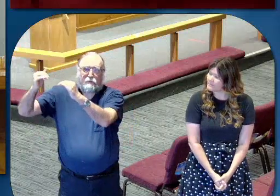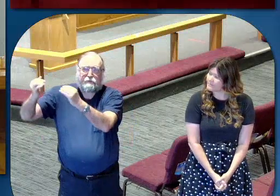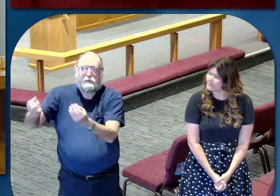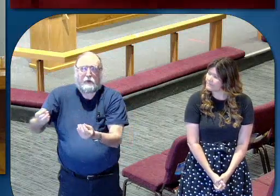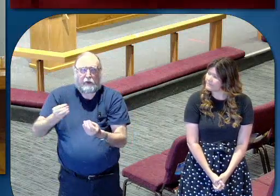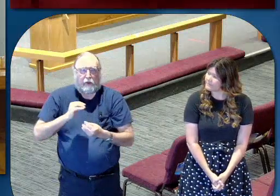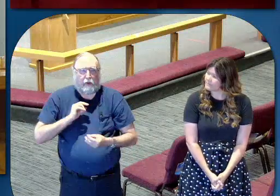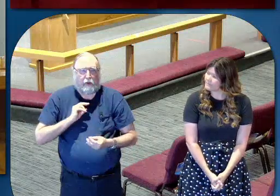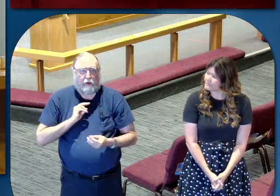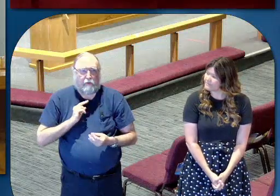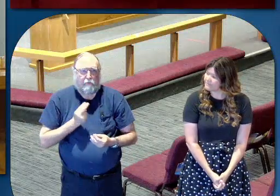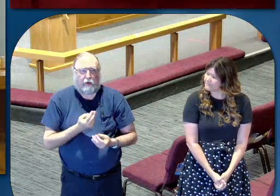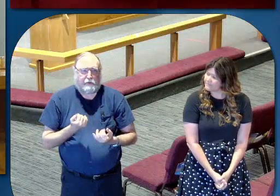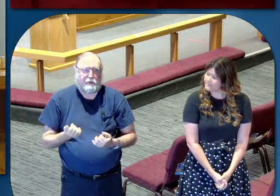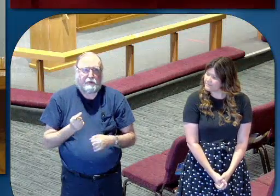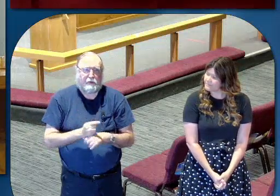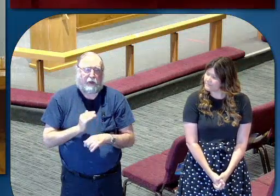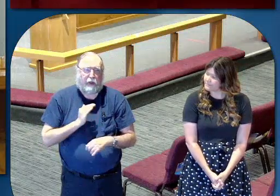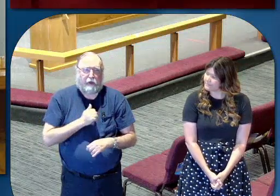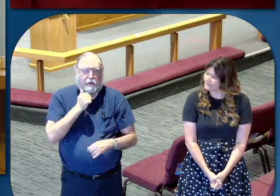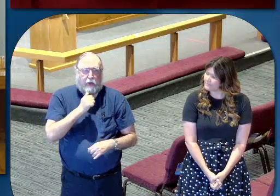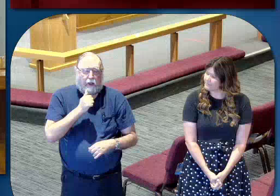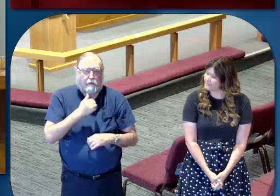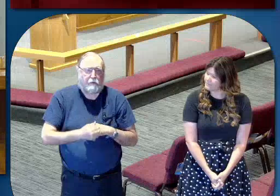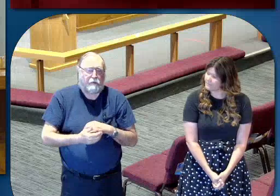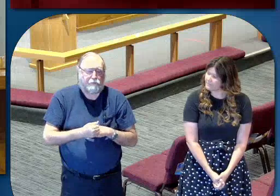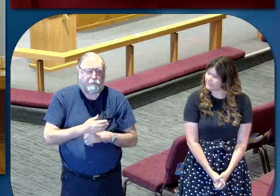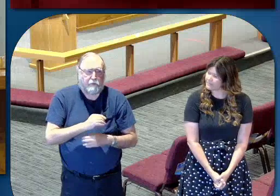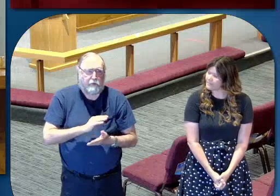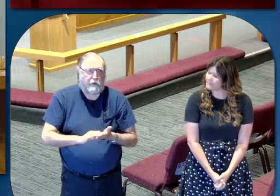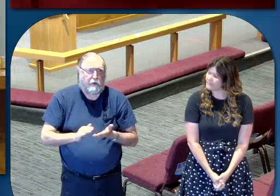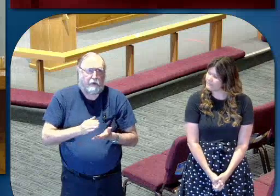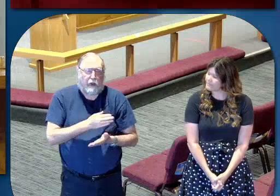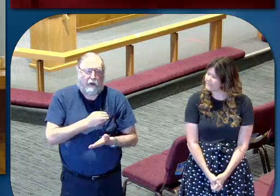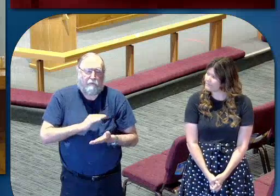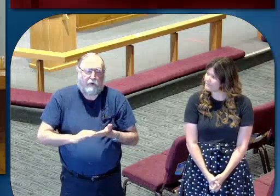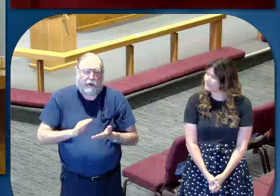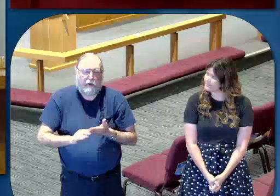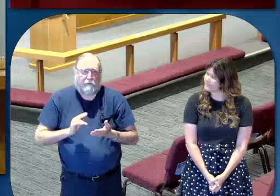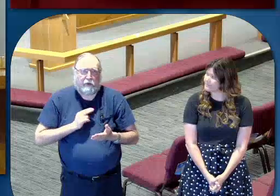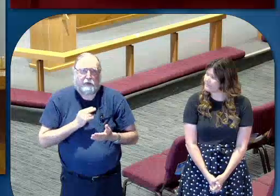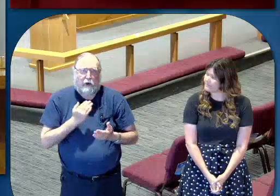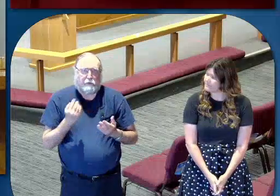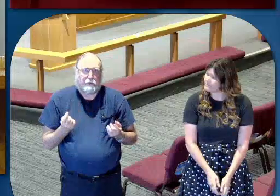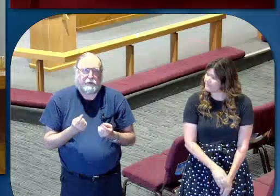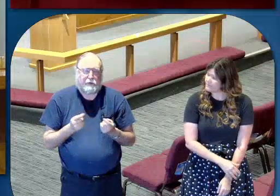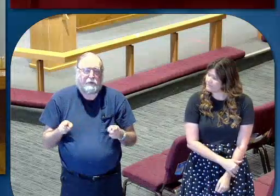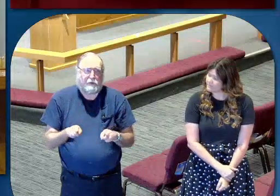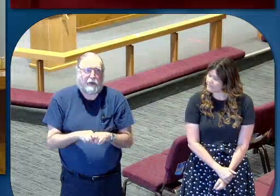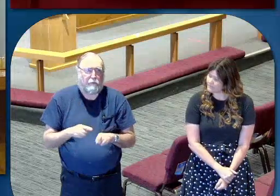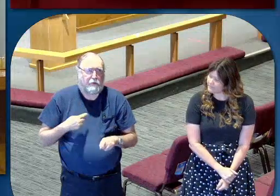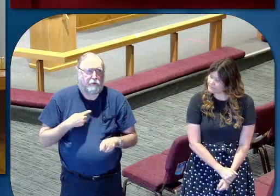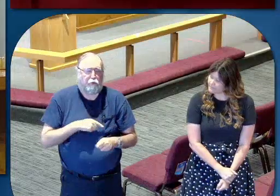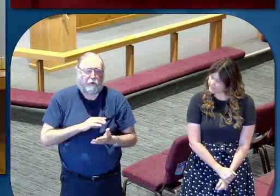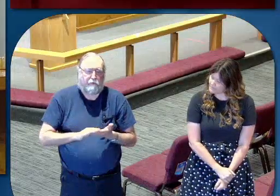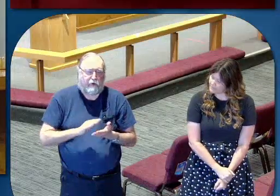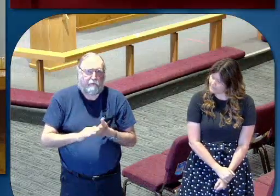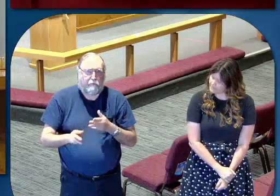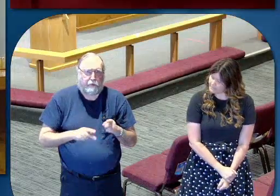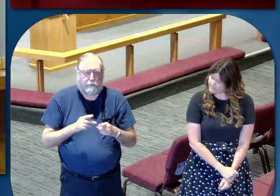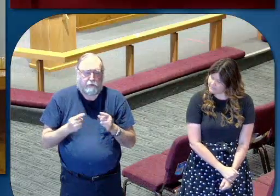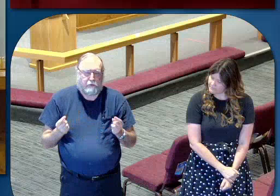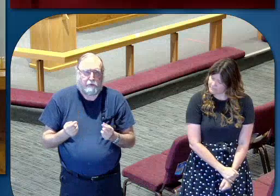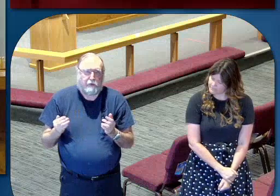heaven. Give us this day our daily bread. Forgive us our trespasses, as we forgive those who